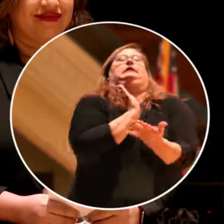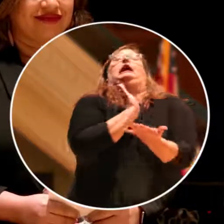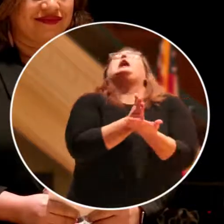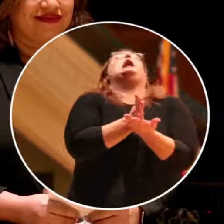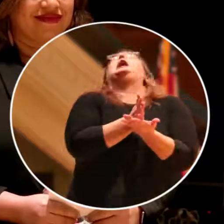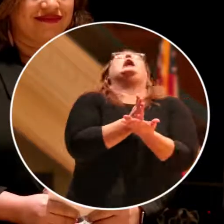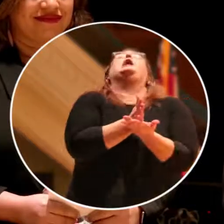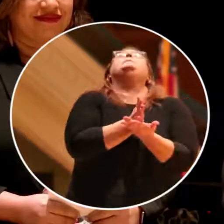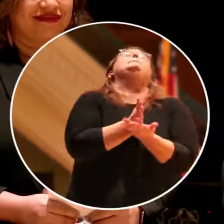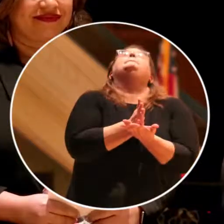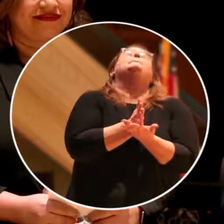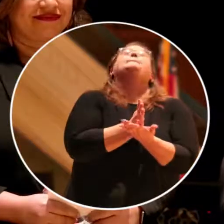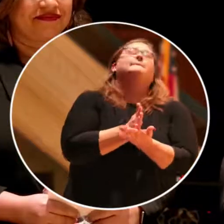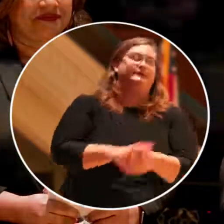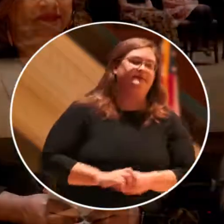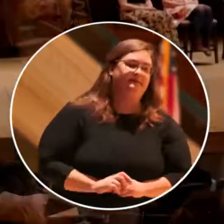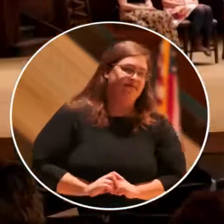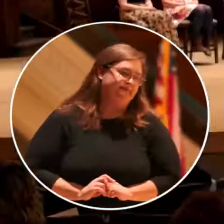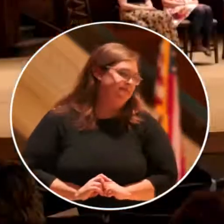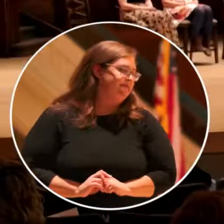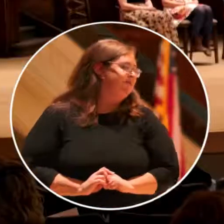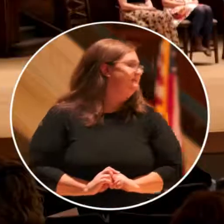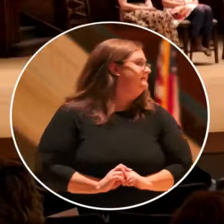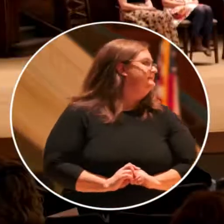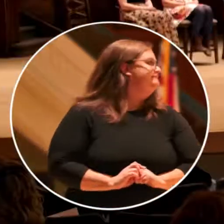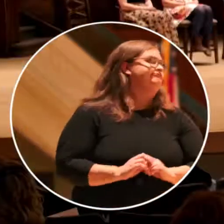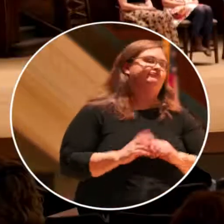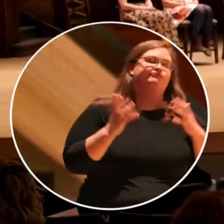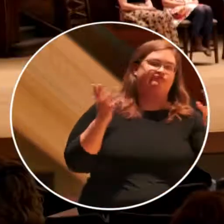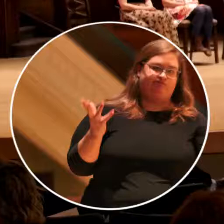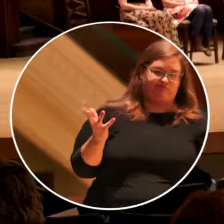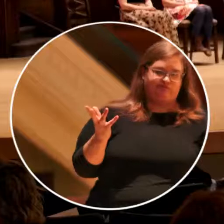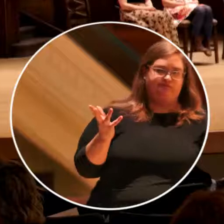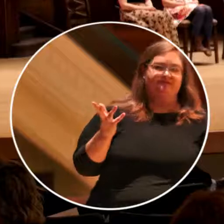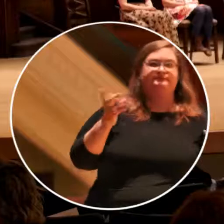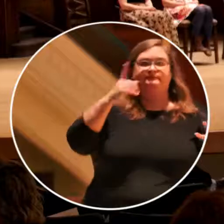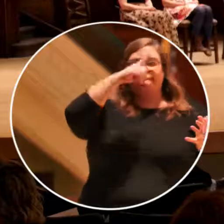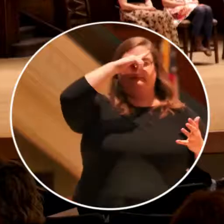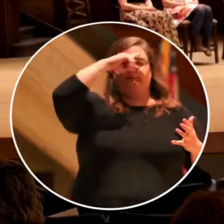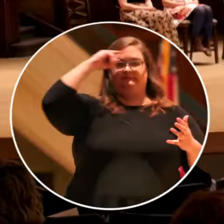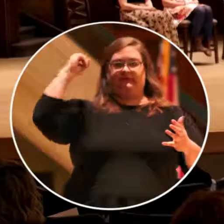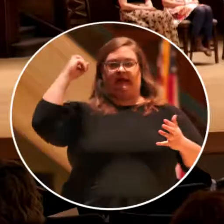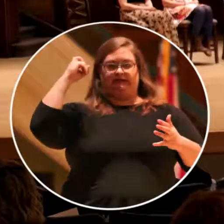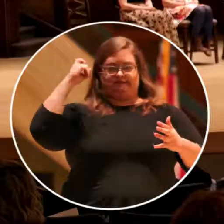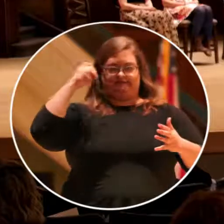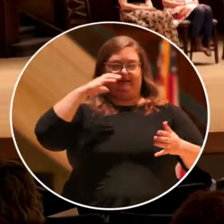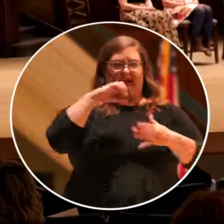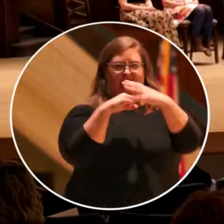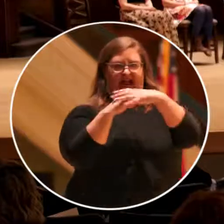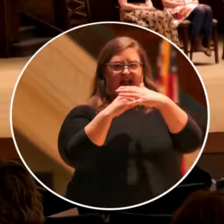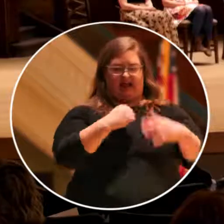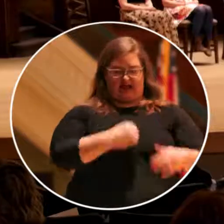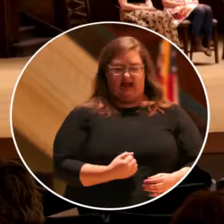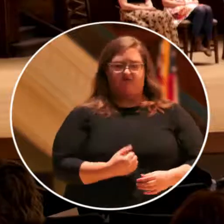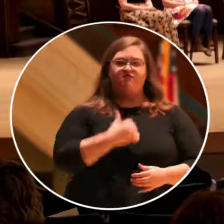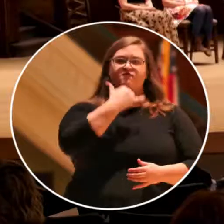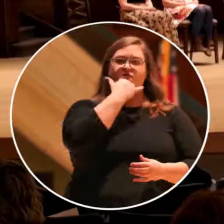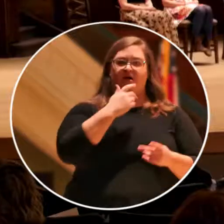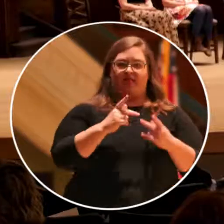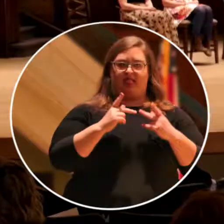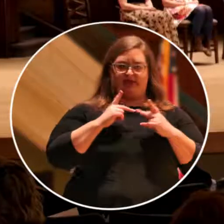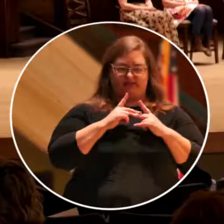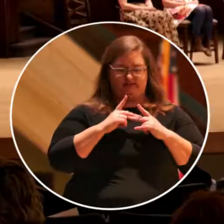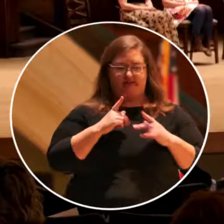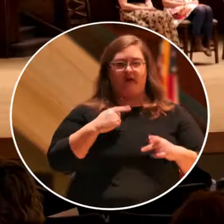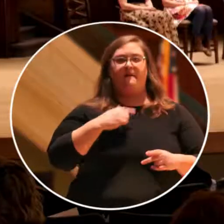stop touching. It turns out, pushing my son's head out in a posterior position had dragged